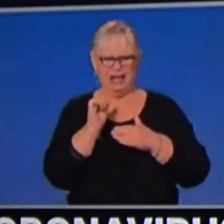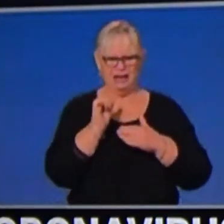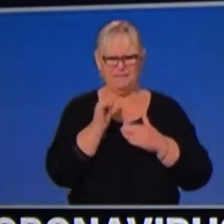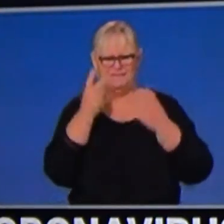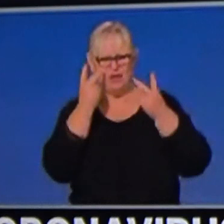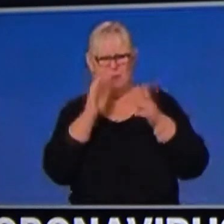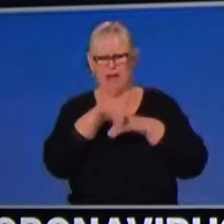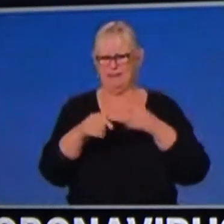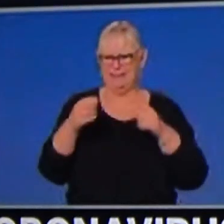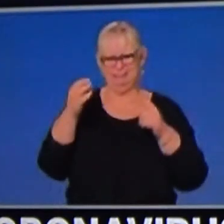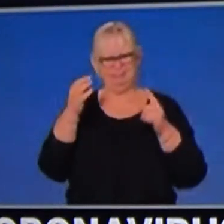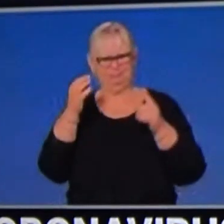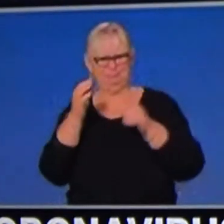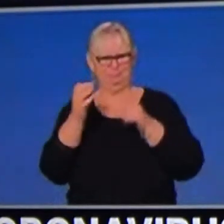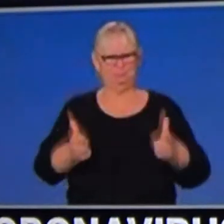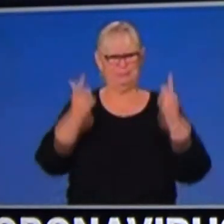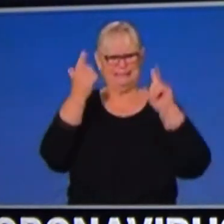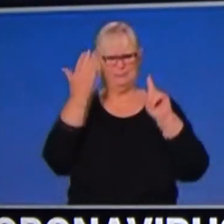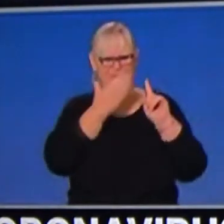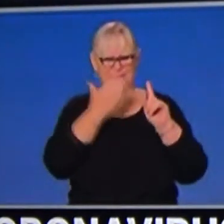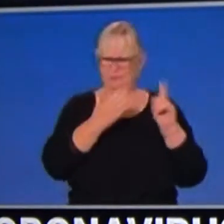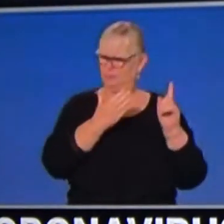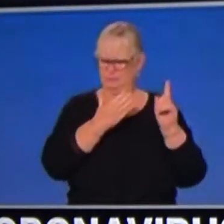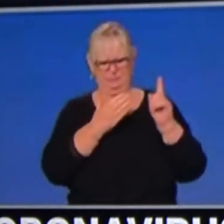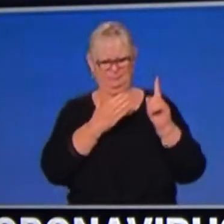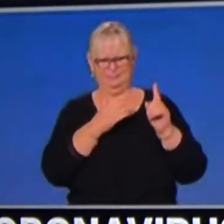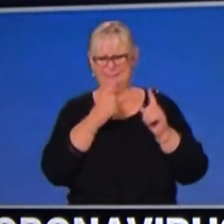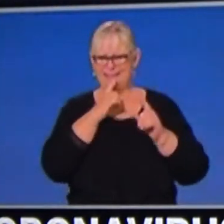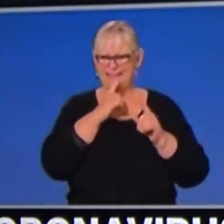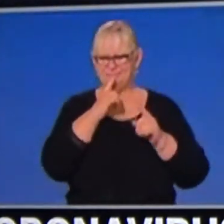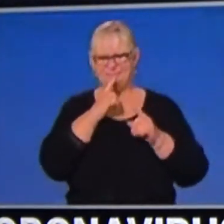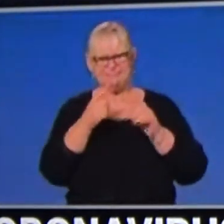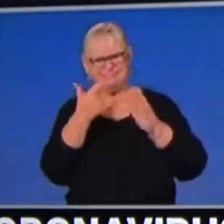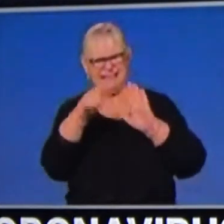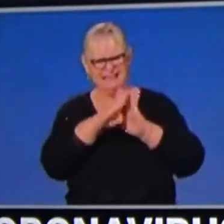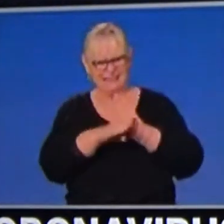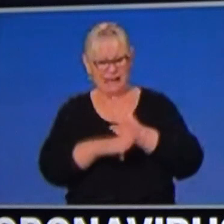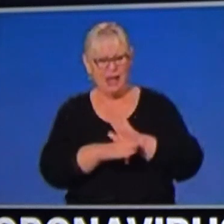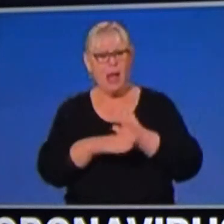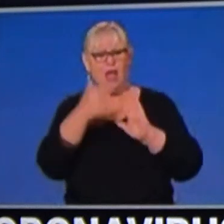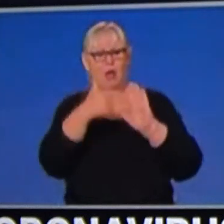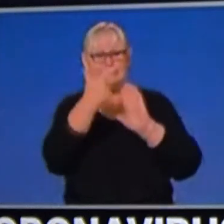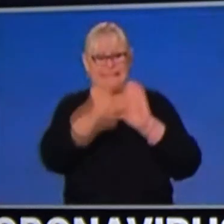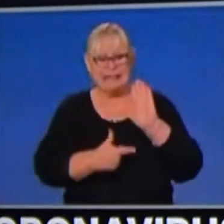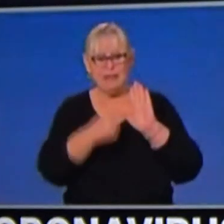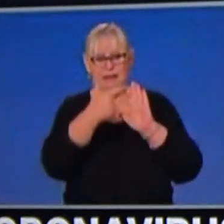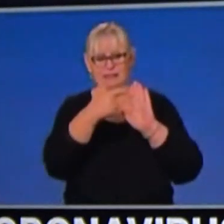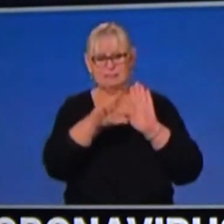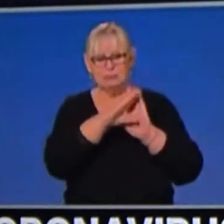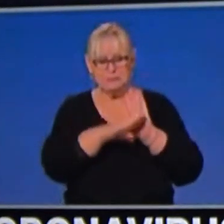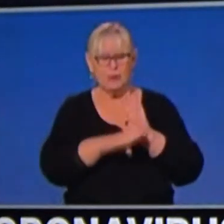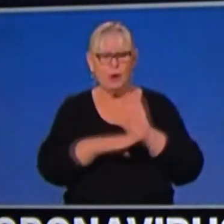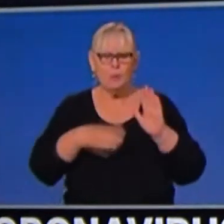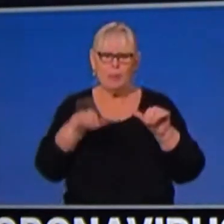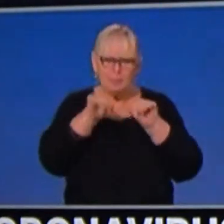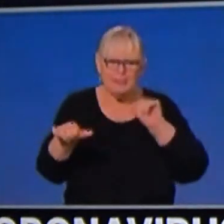I really don't. In terms of these principles, what we're setting out is that, of course, you want, in the